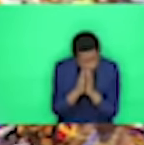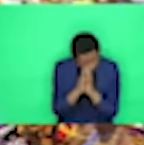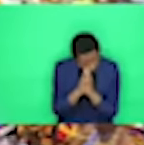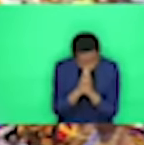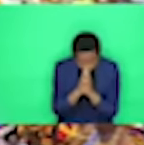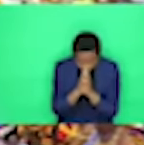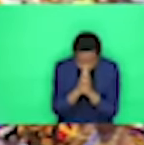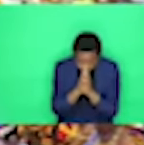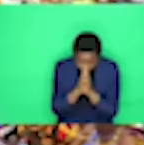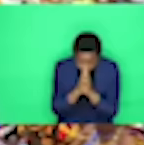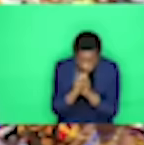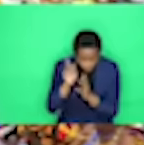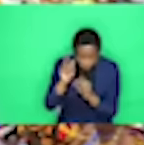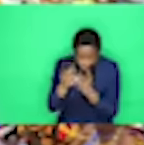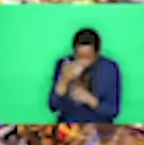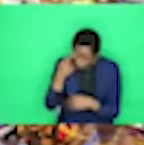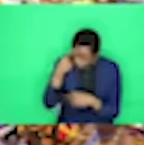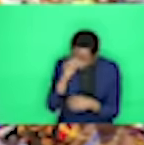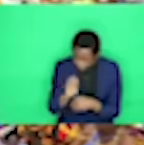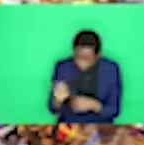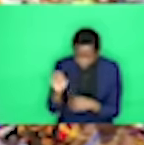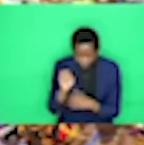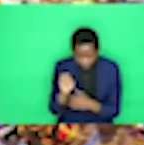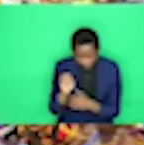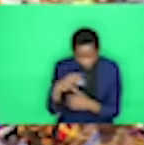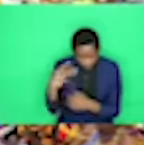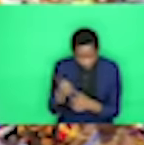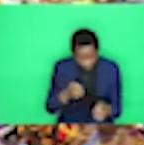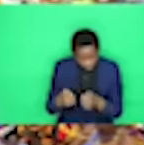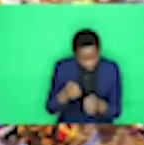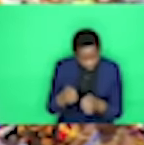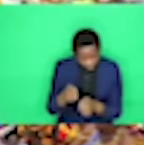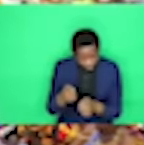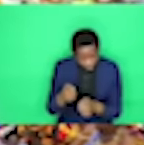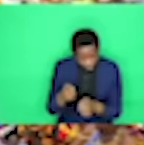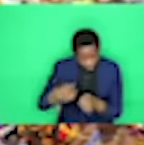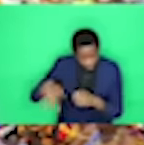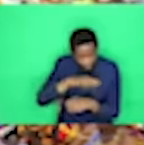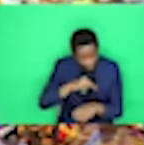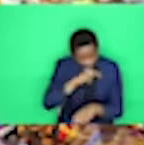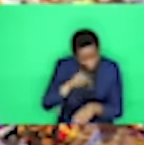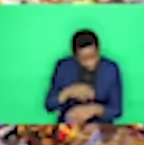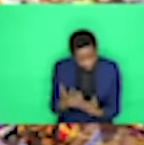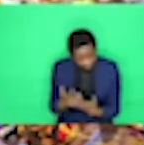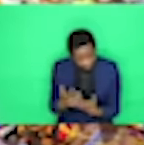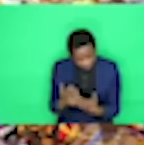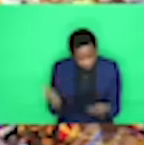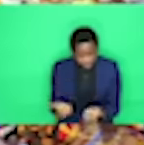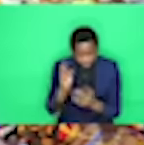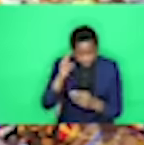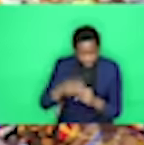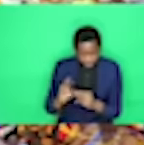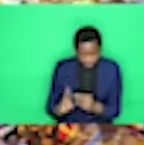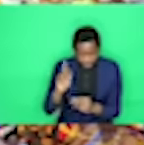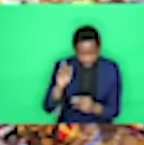You are God forever. Take control over this ministry this day. In the name of Jesus. Lift your name up, O God. In the